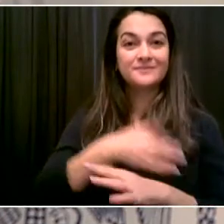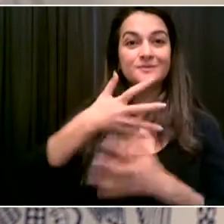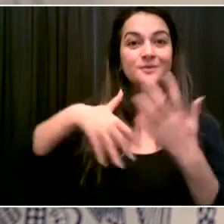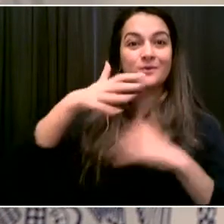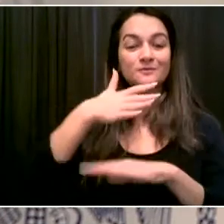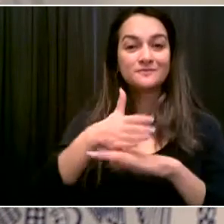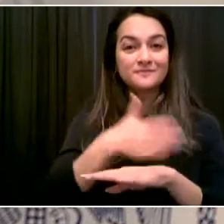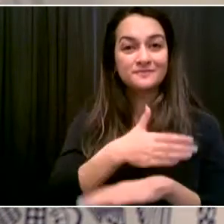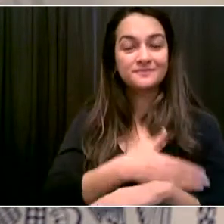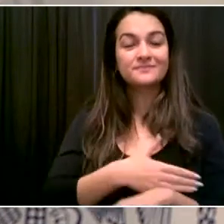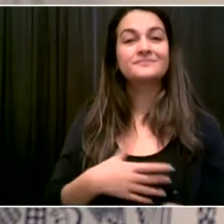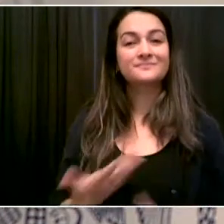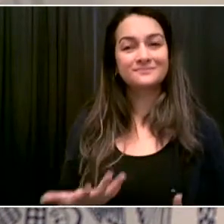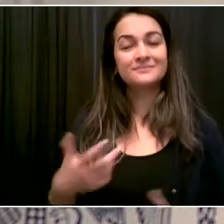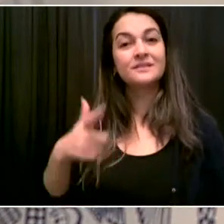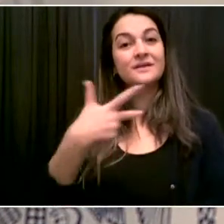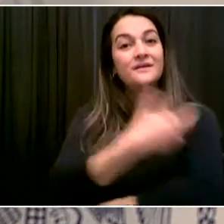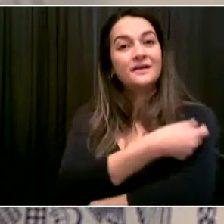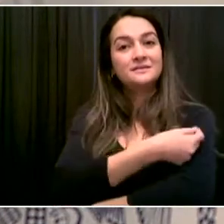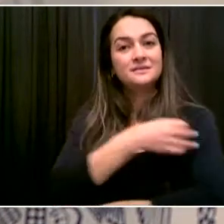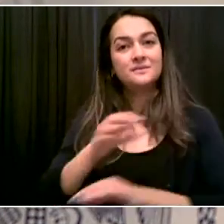get vaccinated, it's going to help.